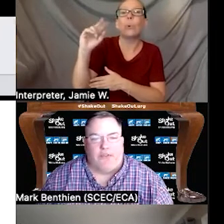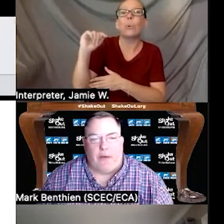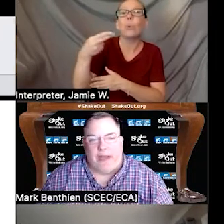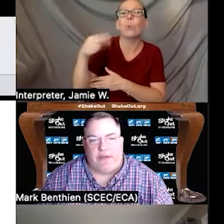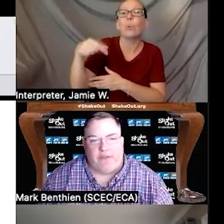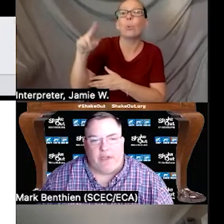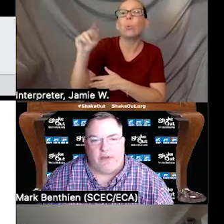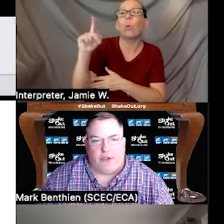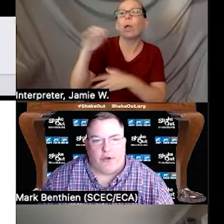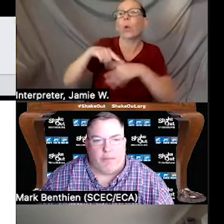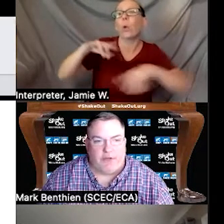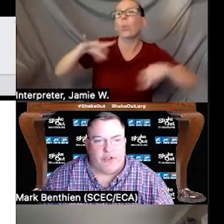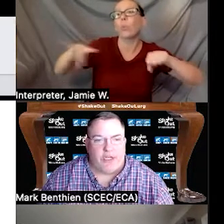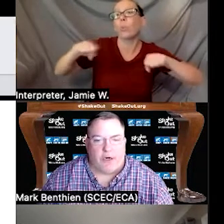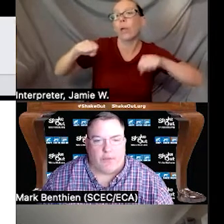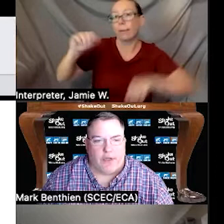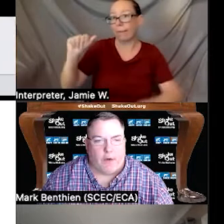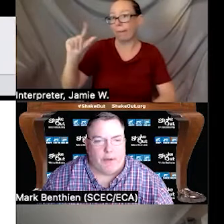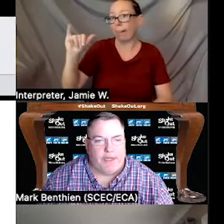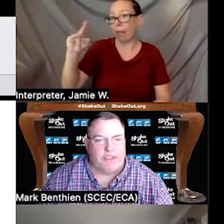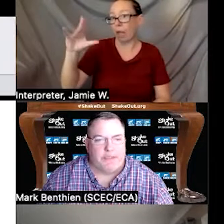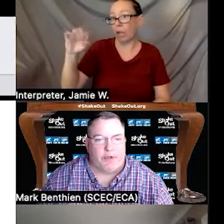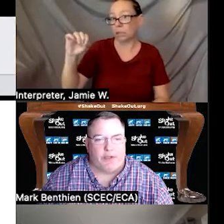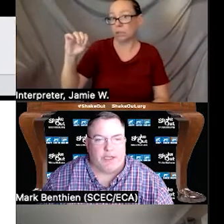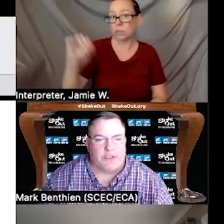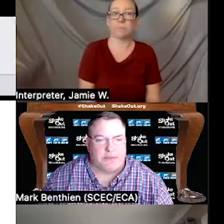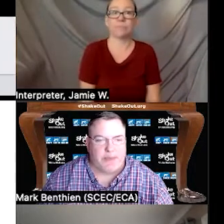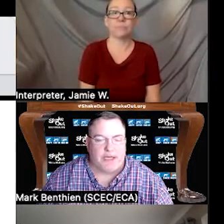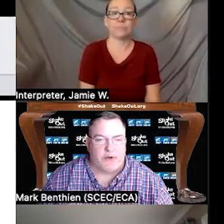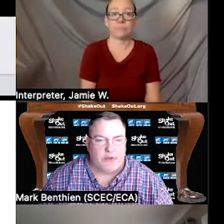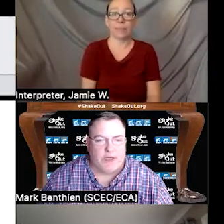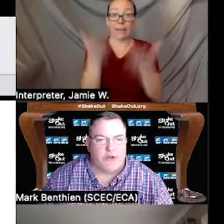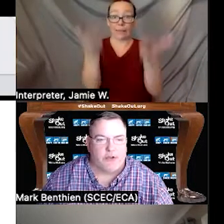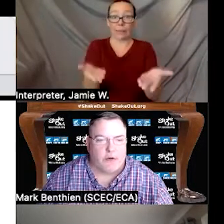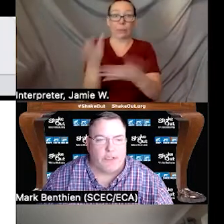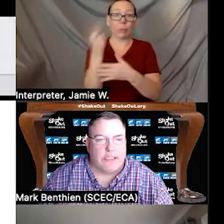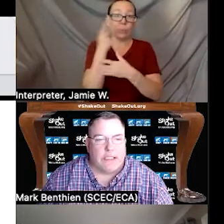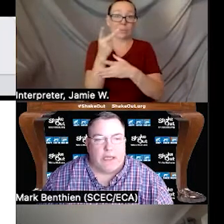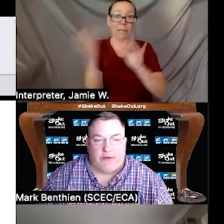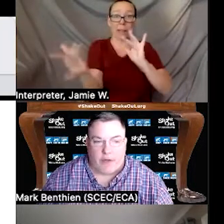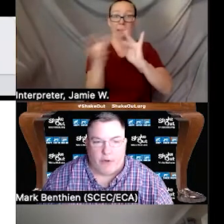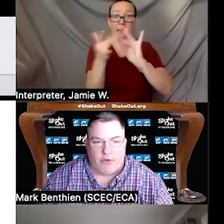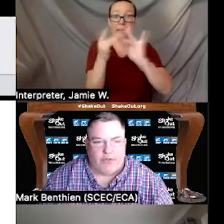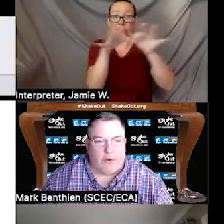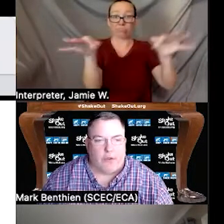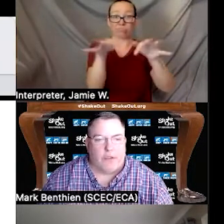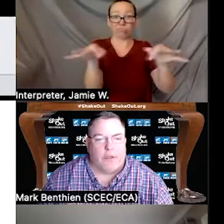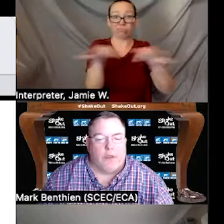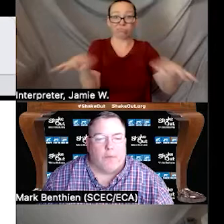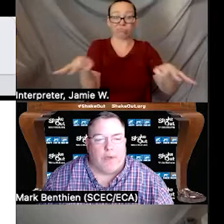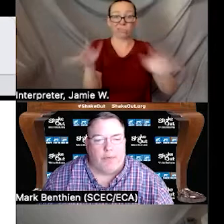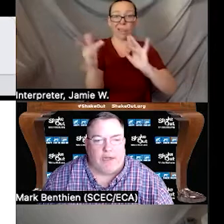Our statewide activities include our messaging and in our web pages, both in English and Spanish, earthquakecountry.org and